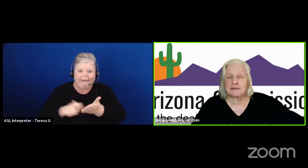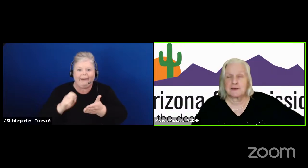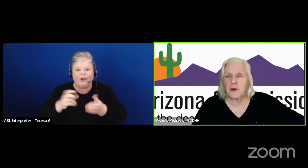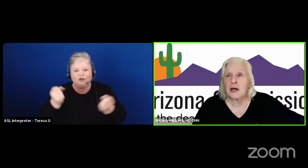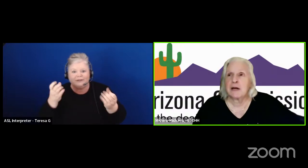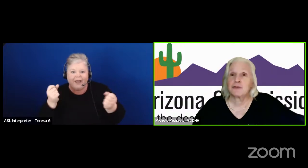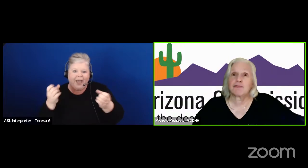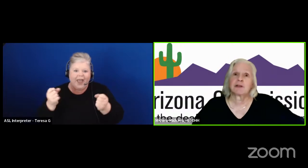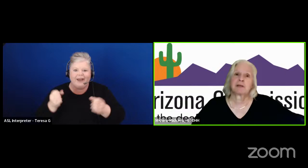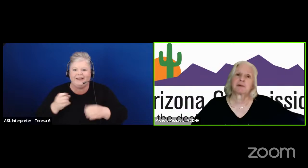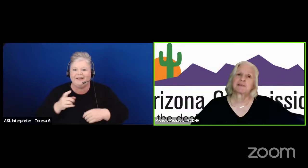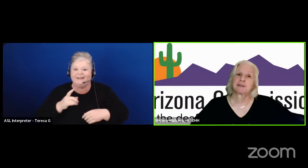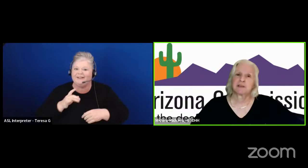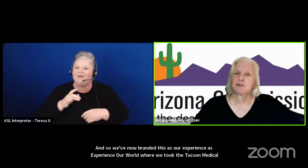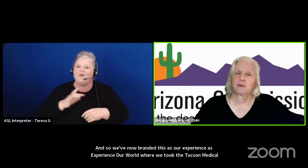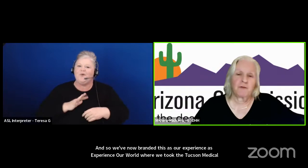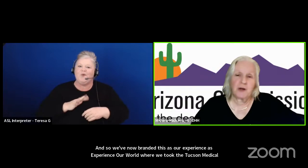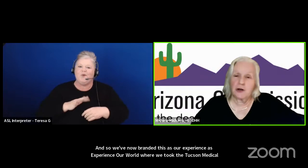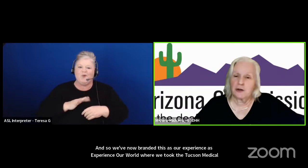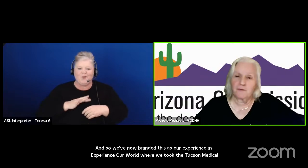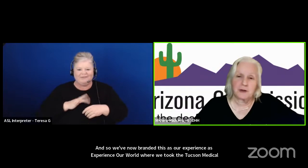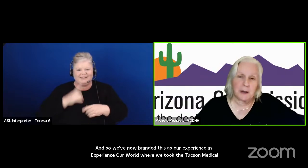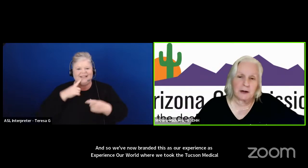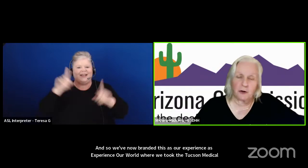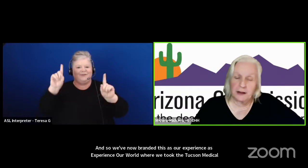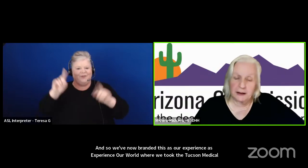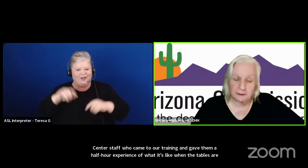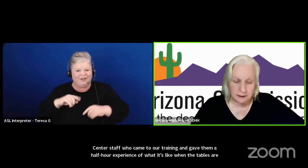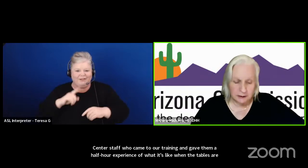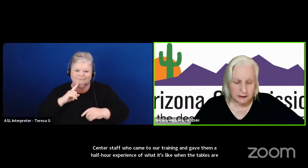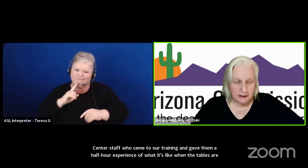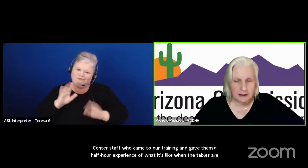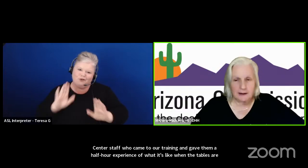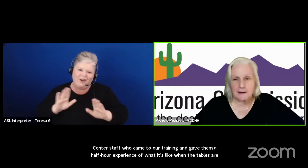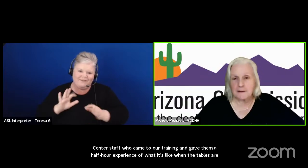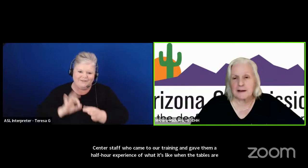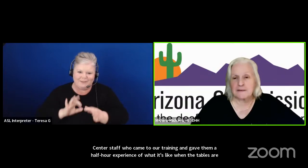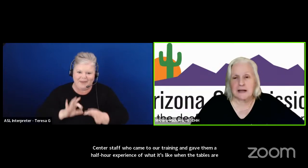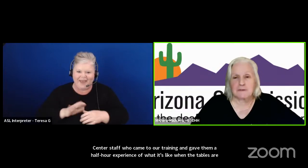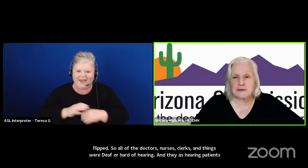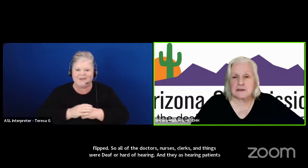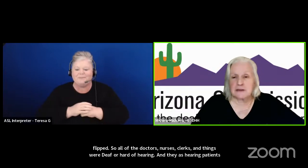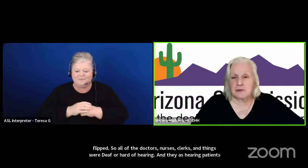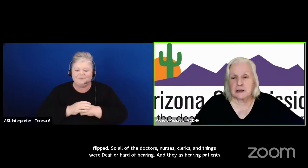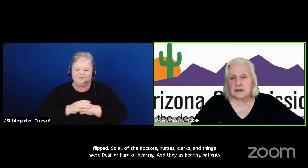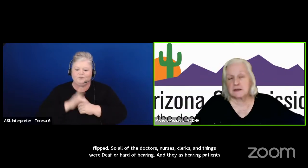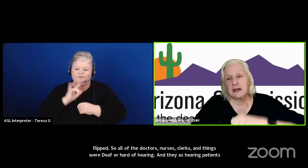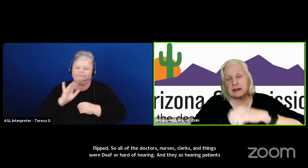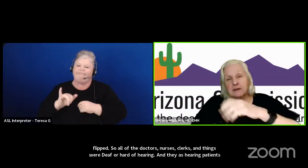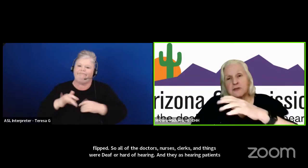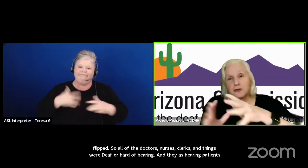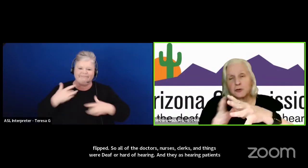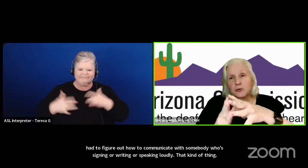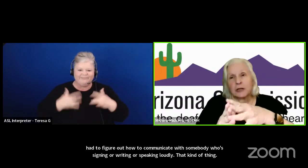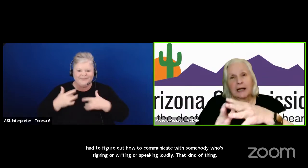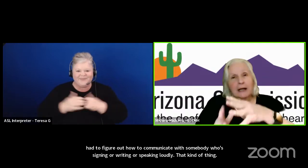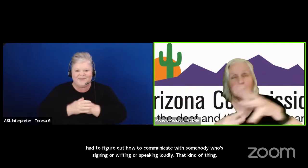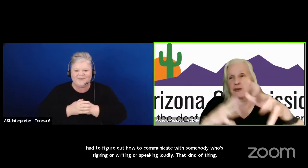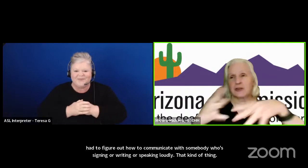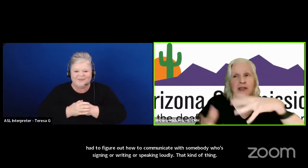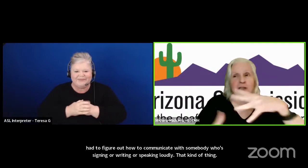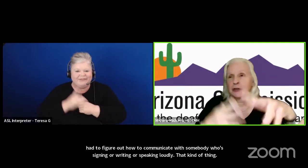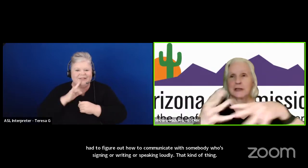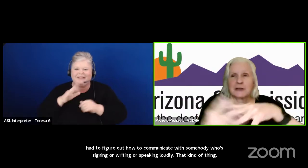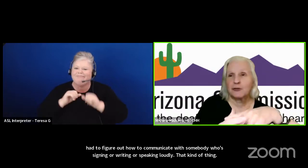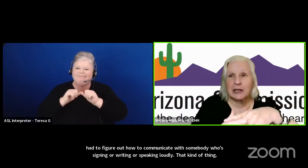kind of thing. So it was really, really successful. Very good feedback on that. And so that's really exciting. This new, again,